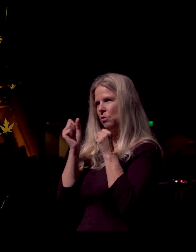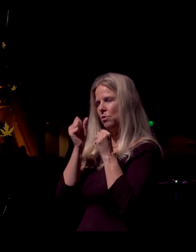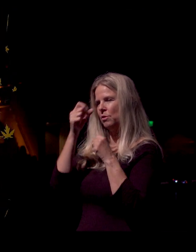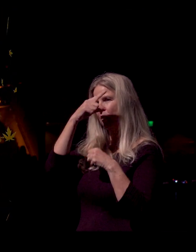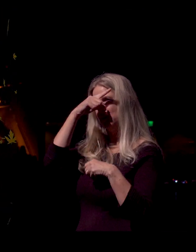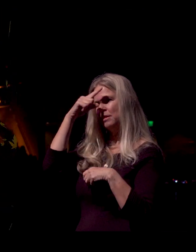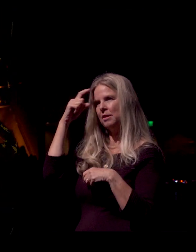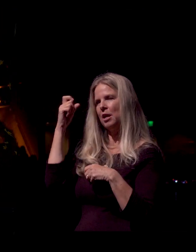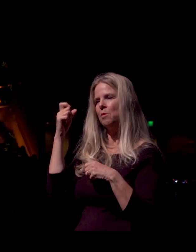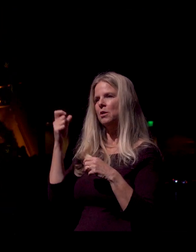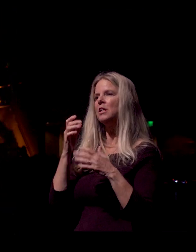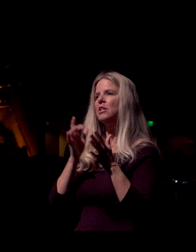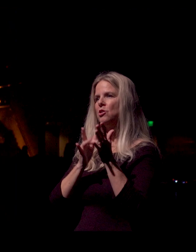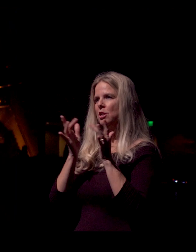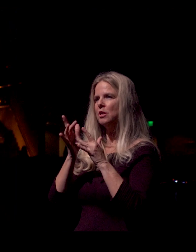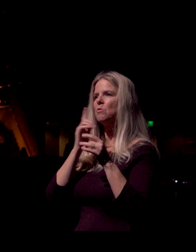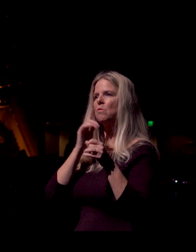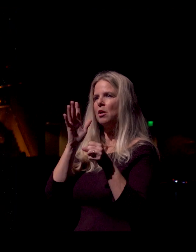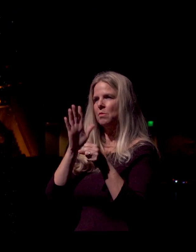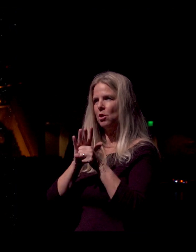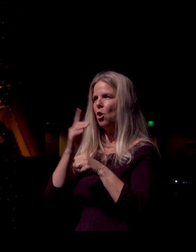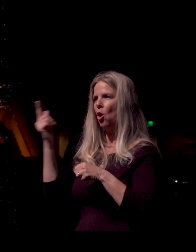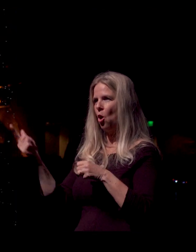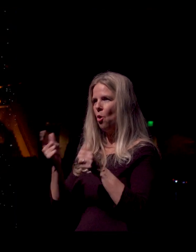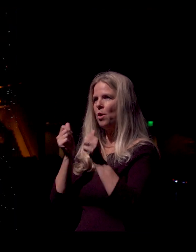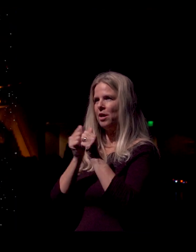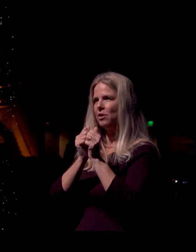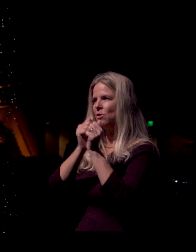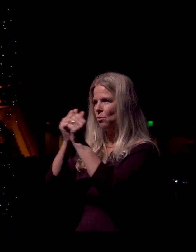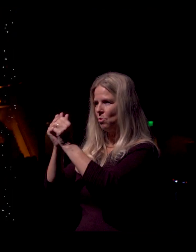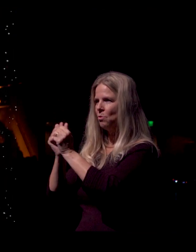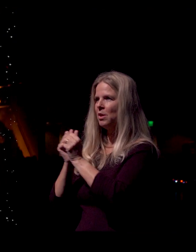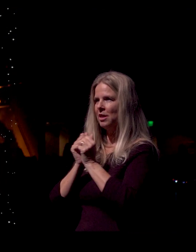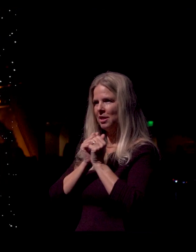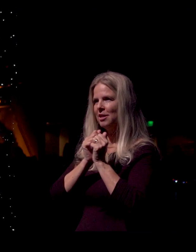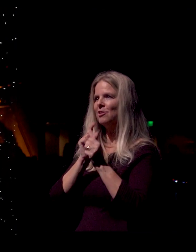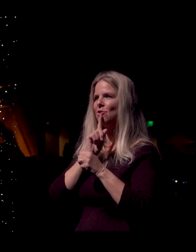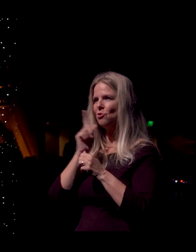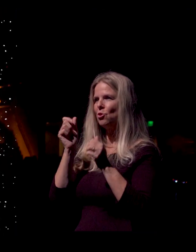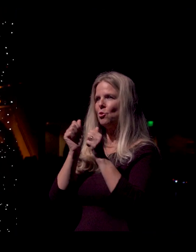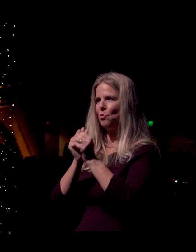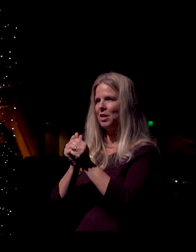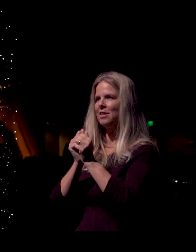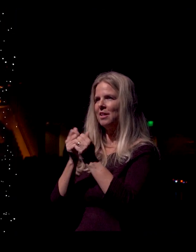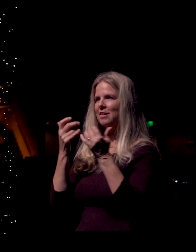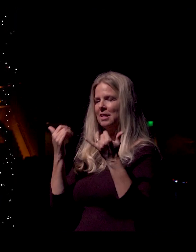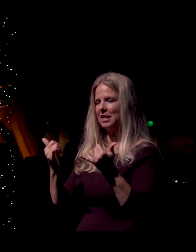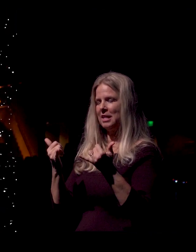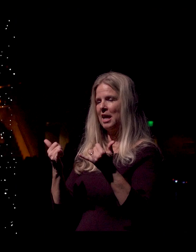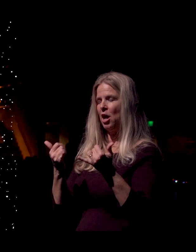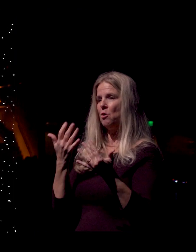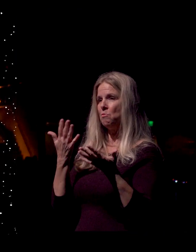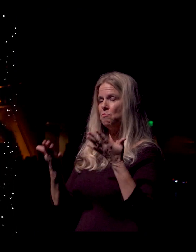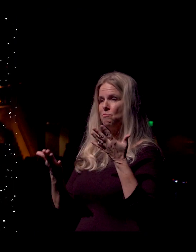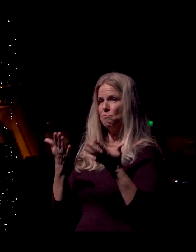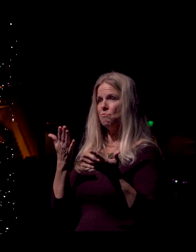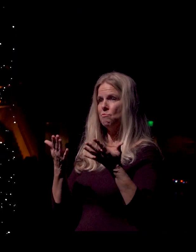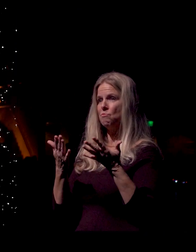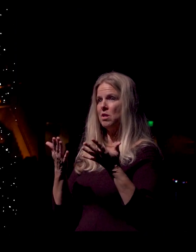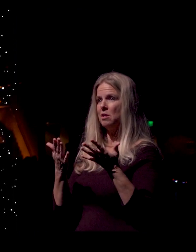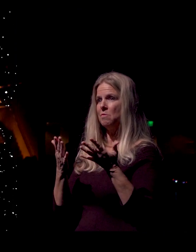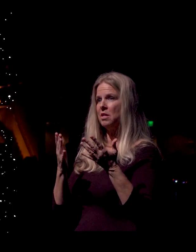with us. The seasons may change, but he stays the same. He is the hope that we carry in all